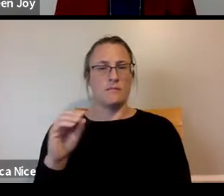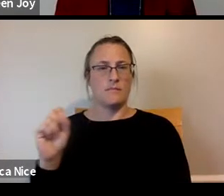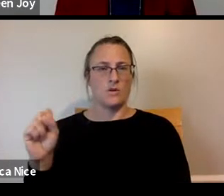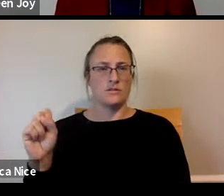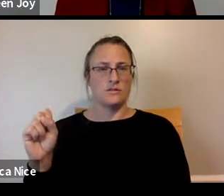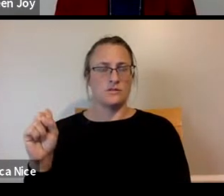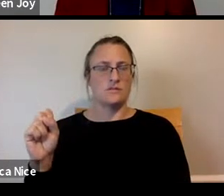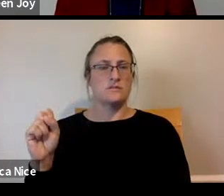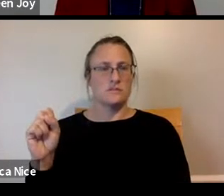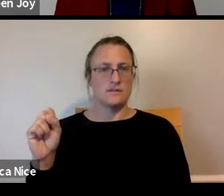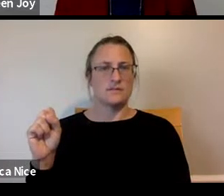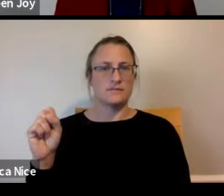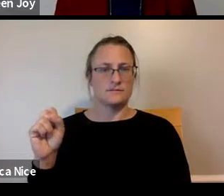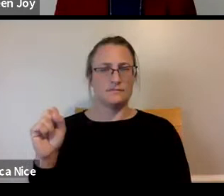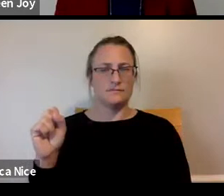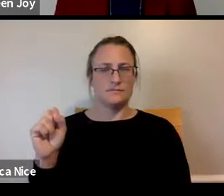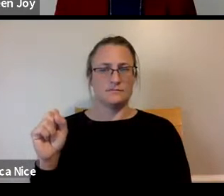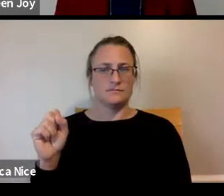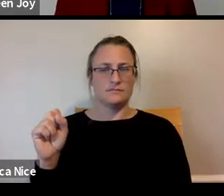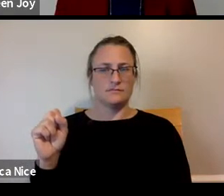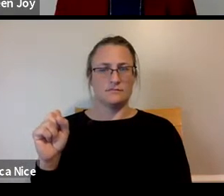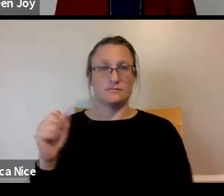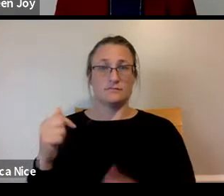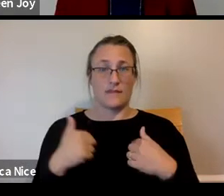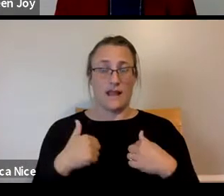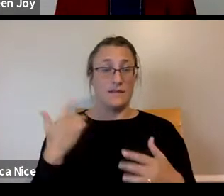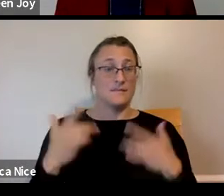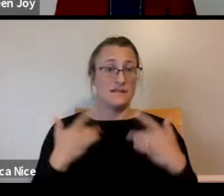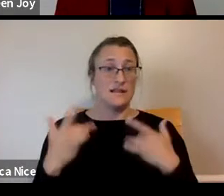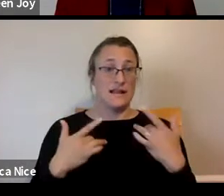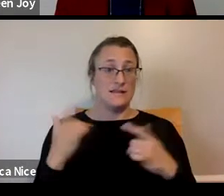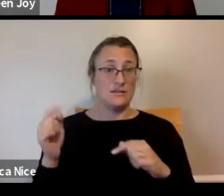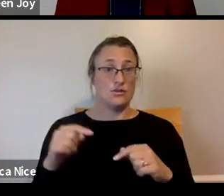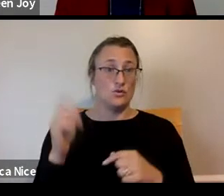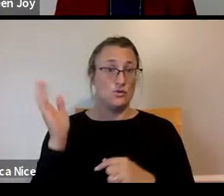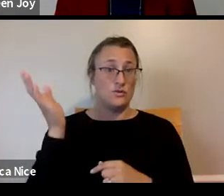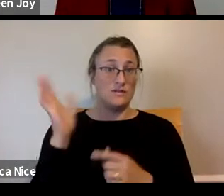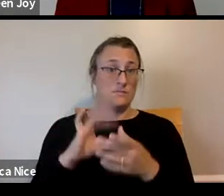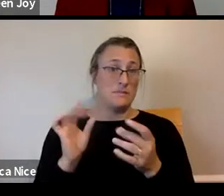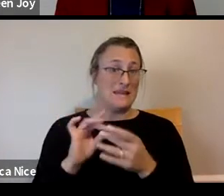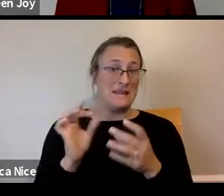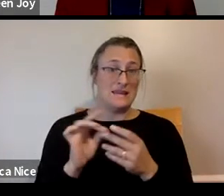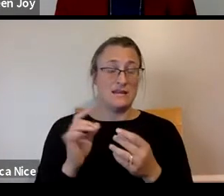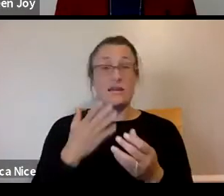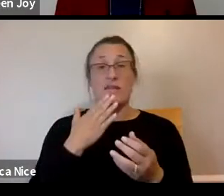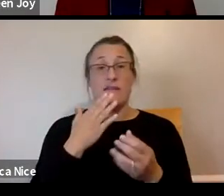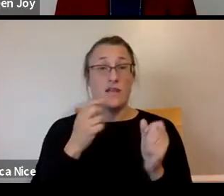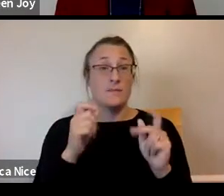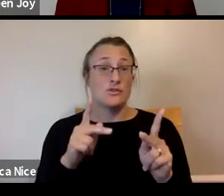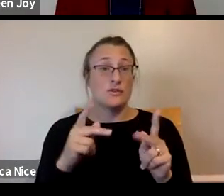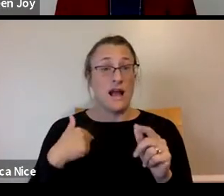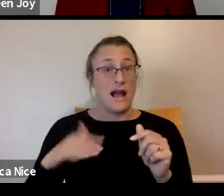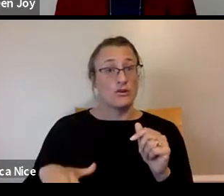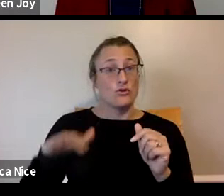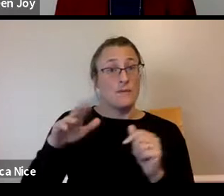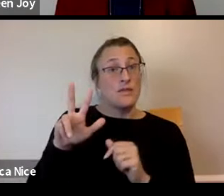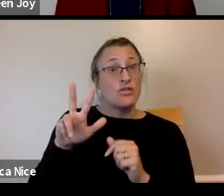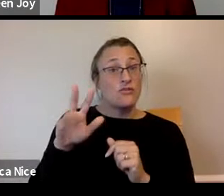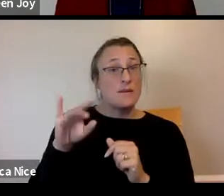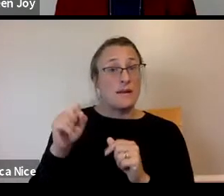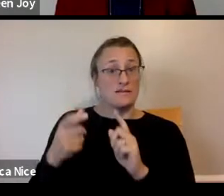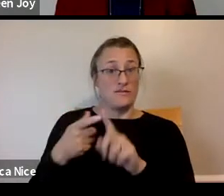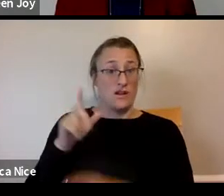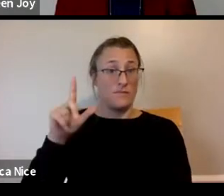Mitchellmoss. I am delighted to speak, and I want to thank you for this opportunity. I grew up 3 miles from LaGuardia Airport. I flew